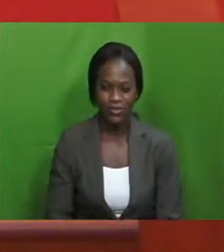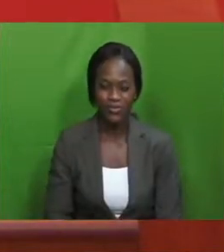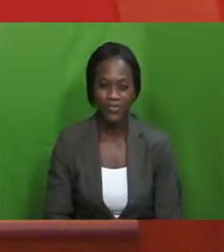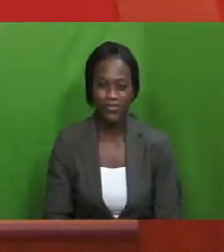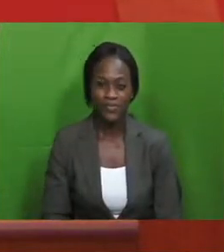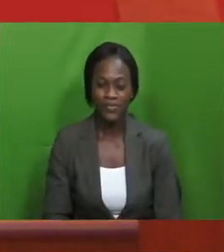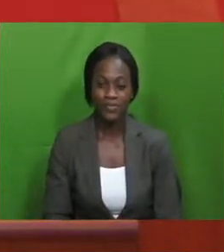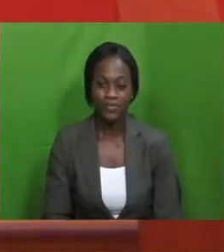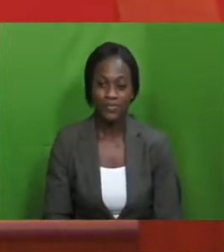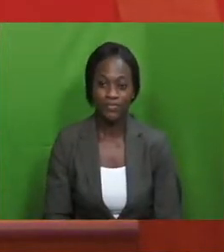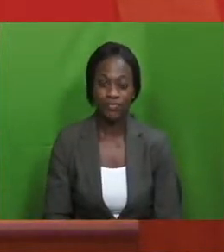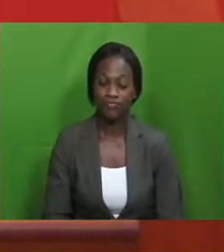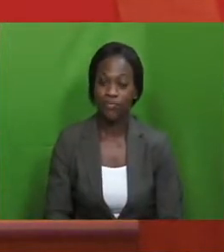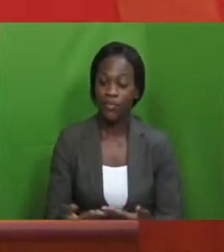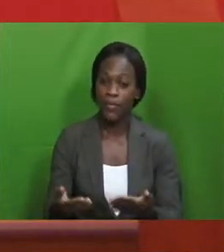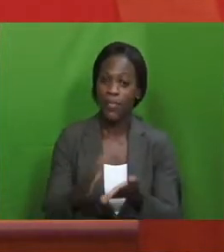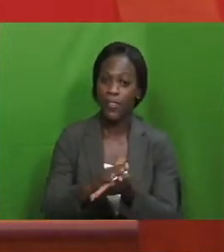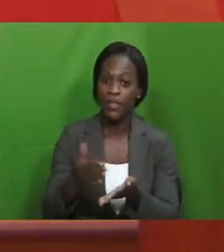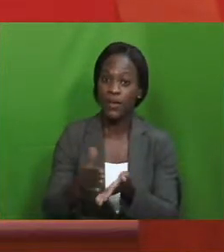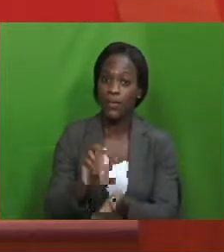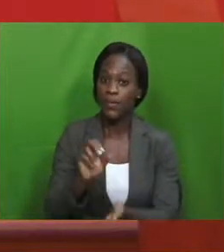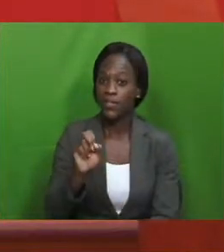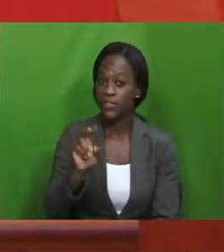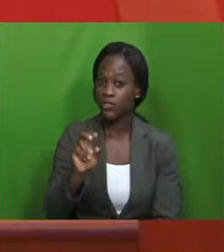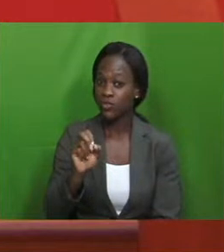Page 12.